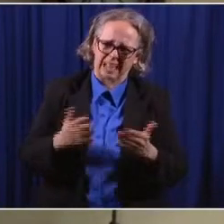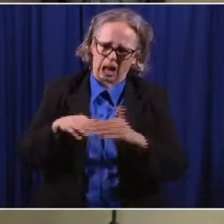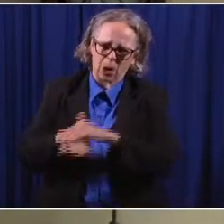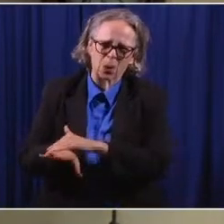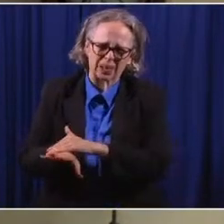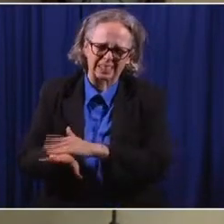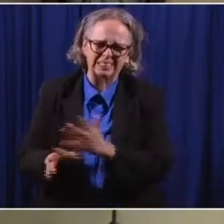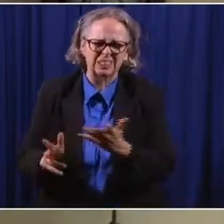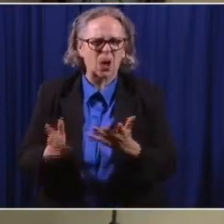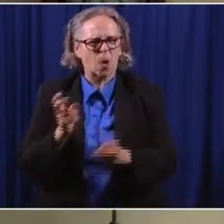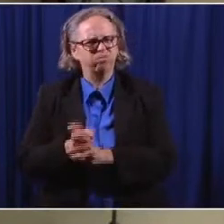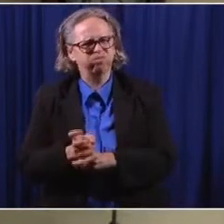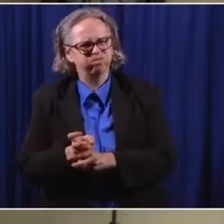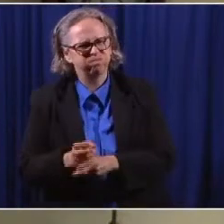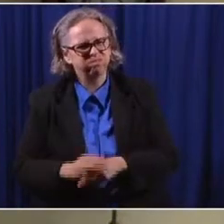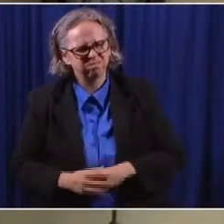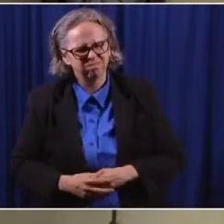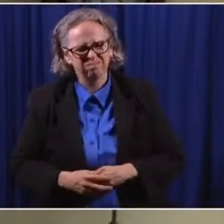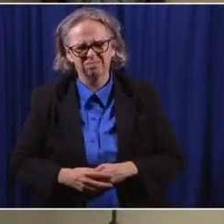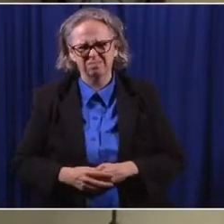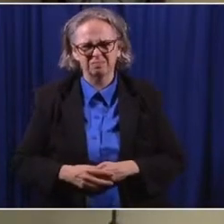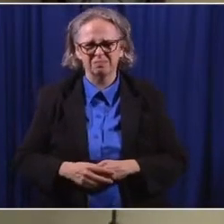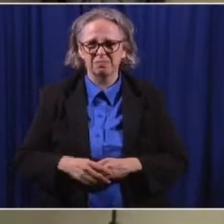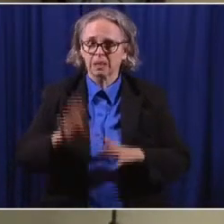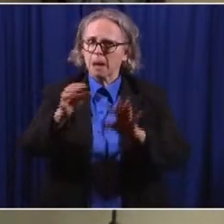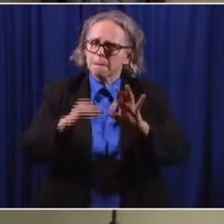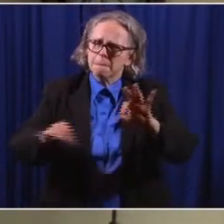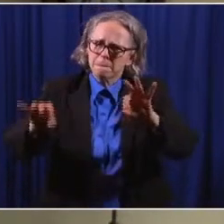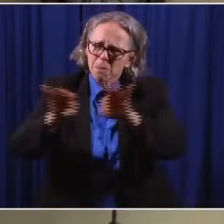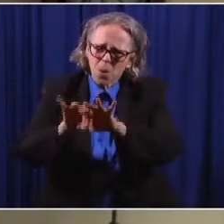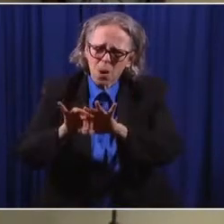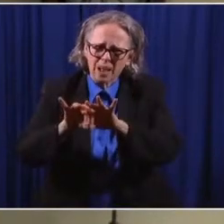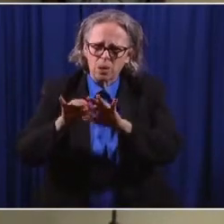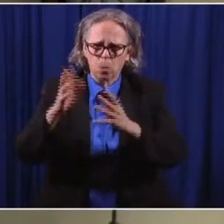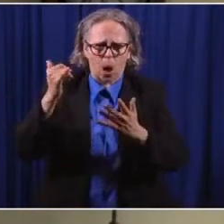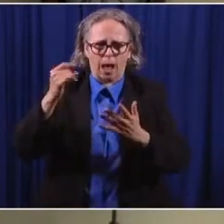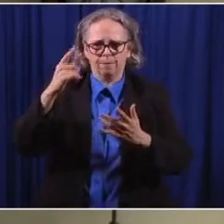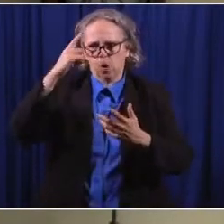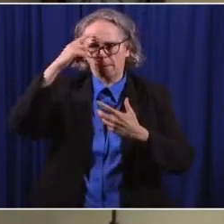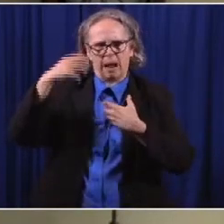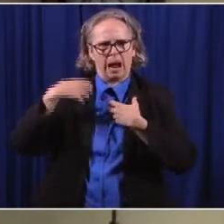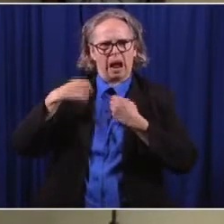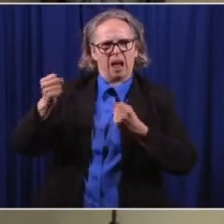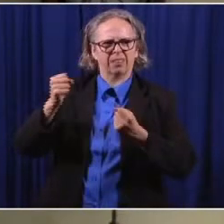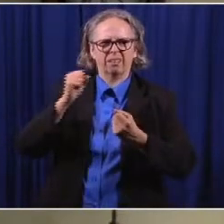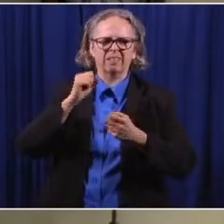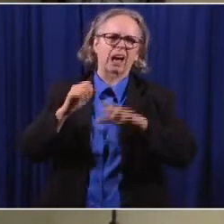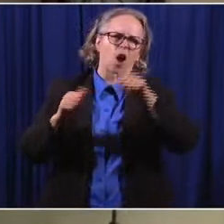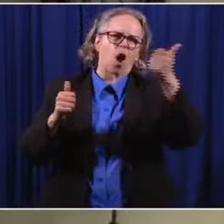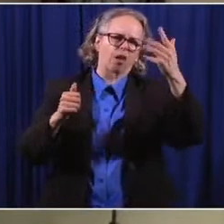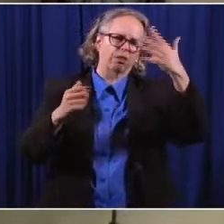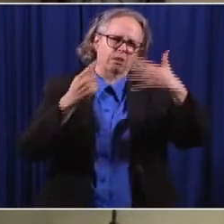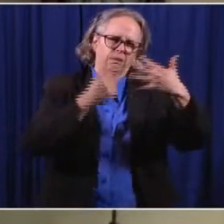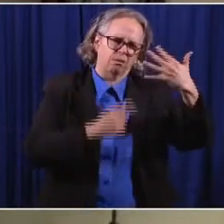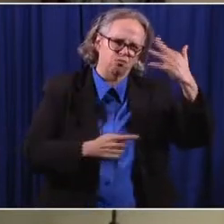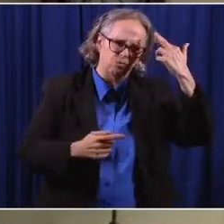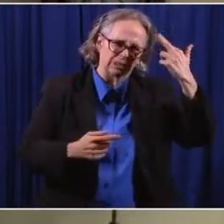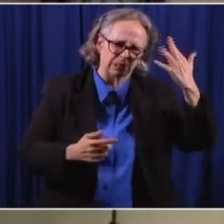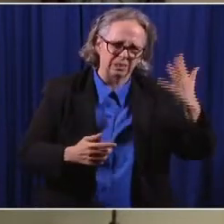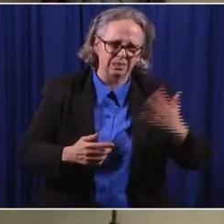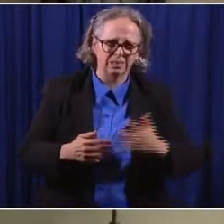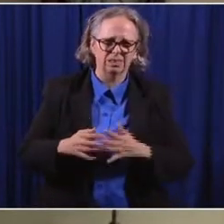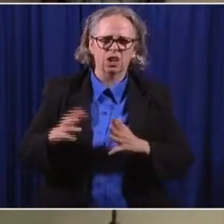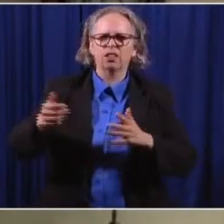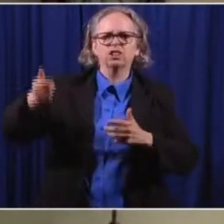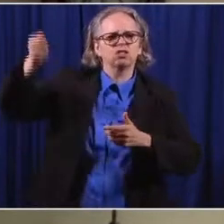centers. But this is important for mental health. It's important for many reasons. And I'll have Director McElroy Skype